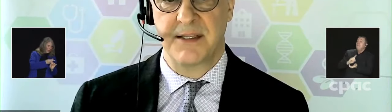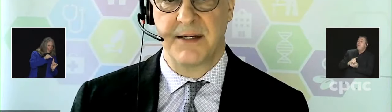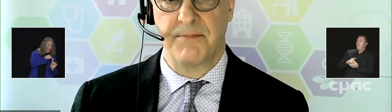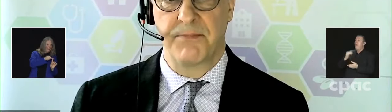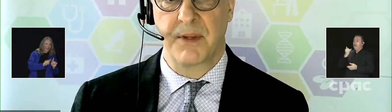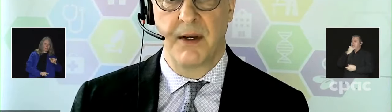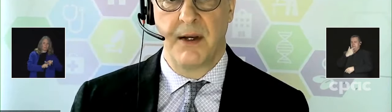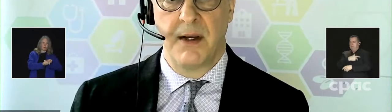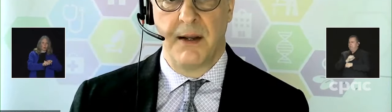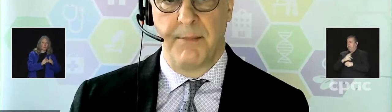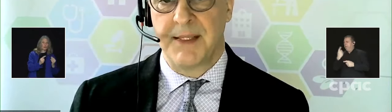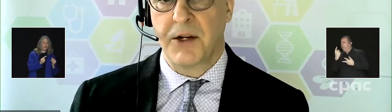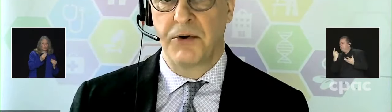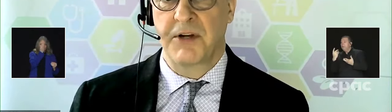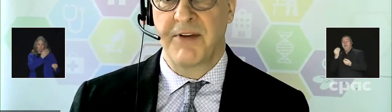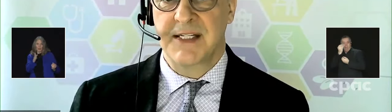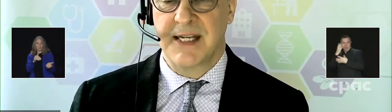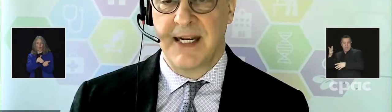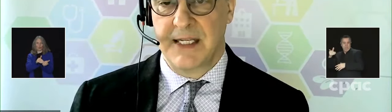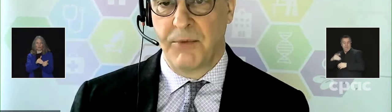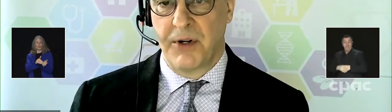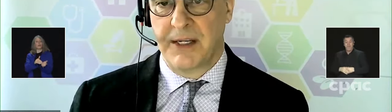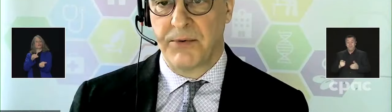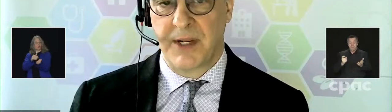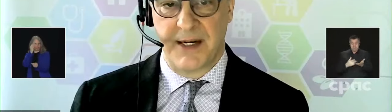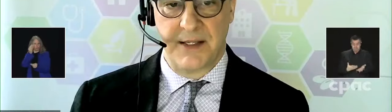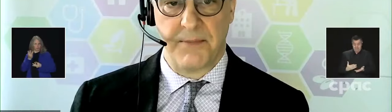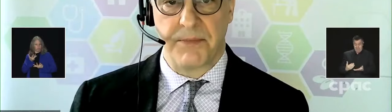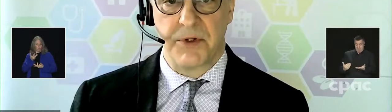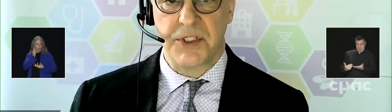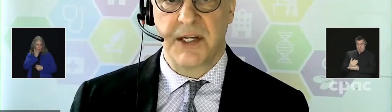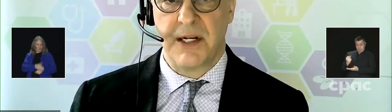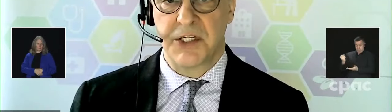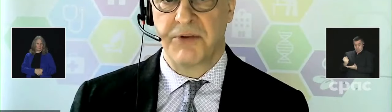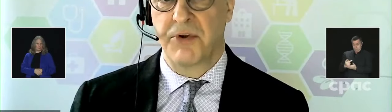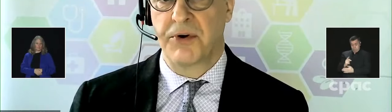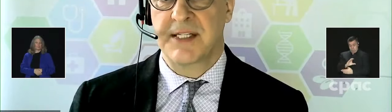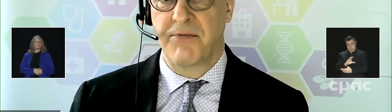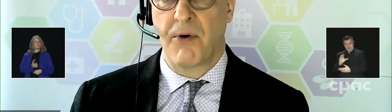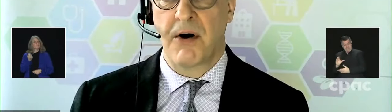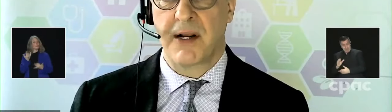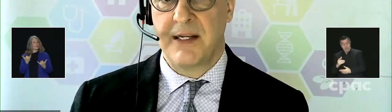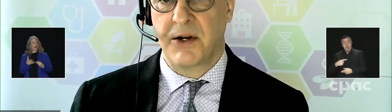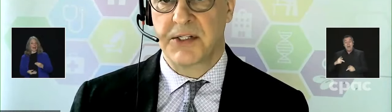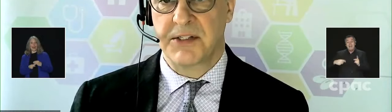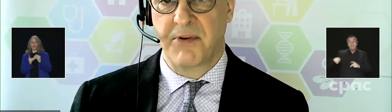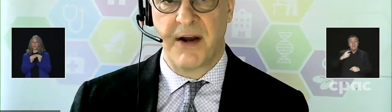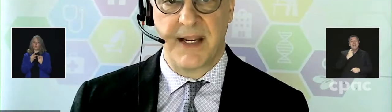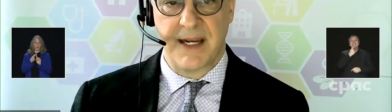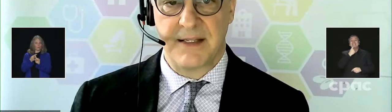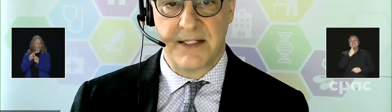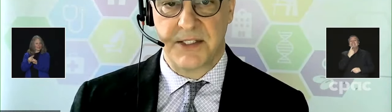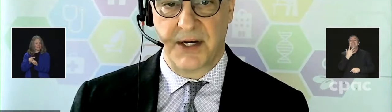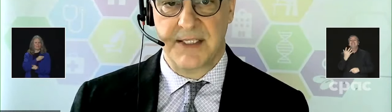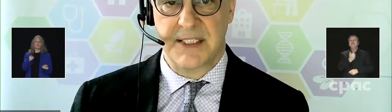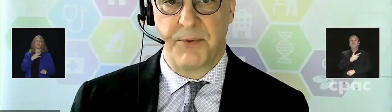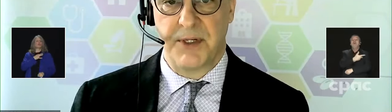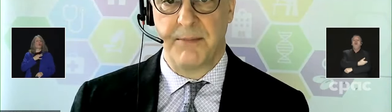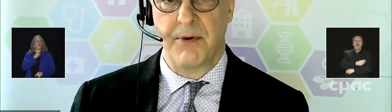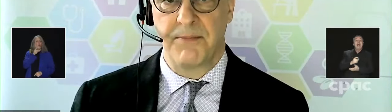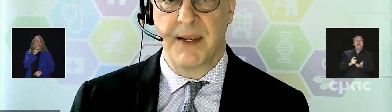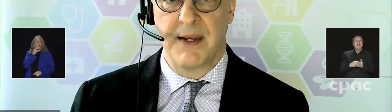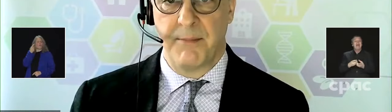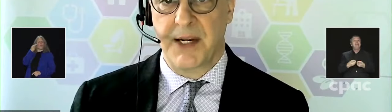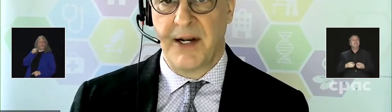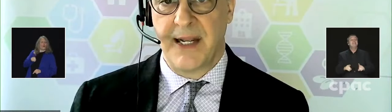de la santé. Maintenant que notre vaccin est homologué au Canada, je sais que les gens voudront savoir qui le recevra et quand il sera